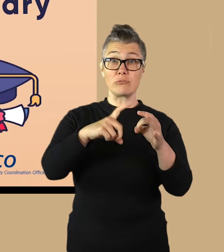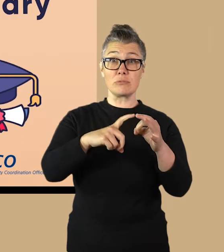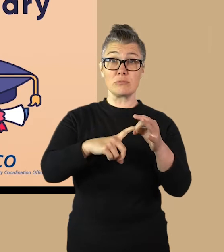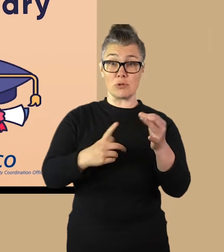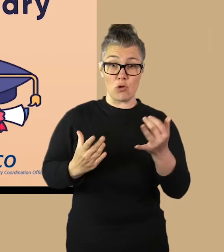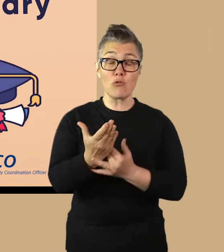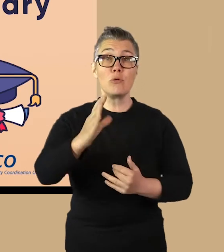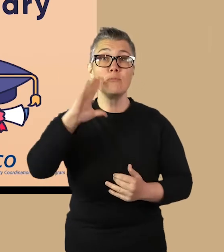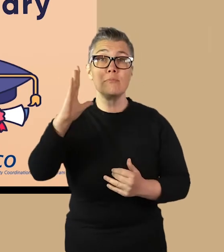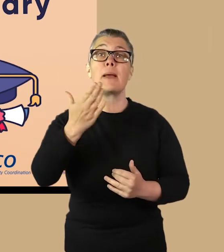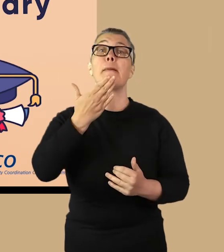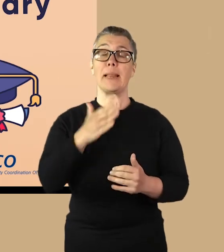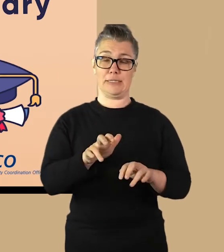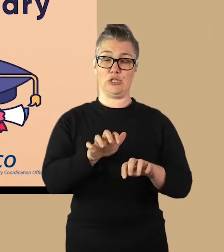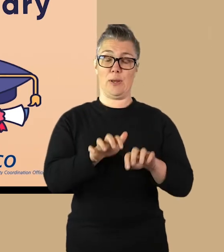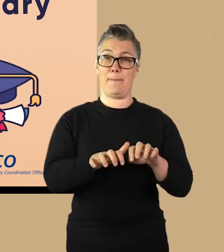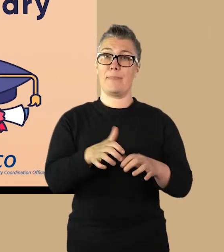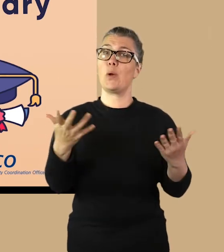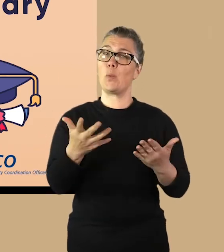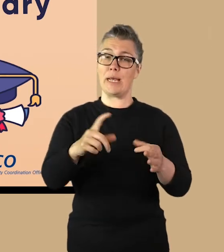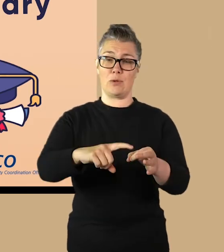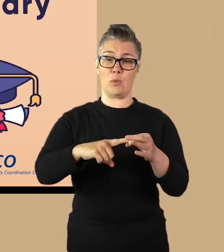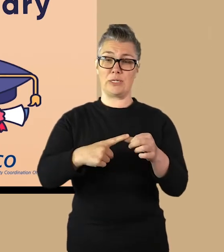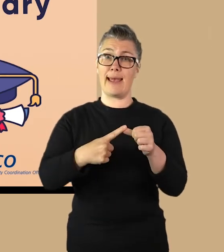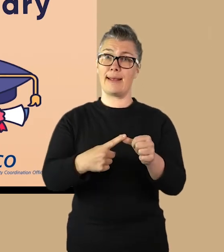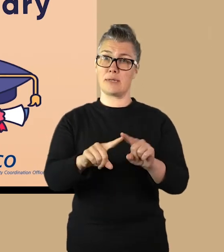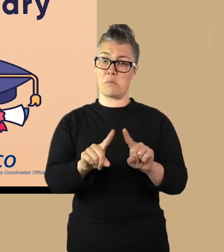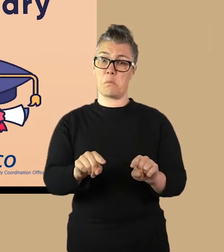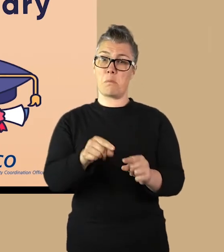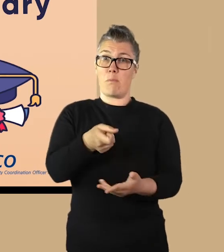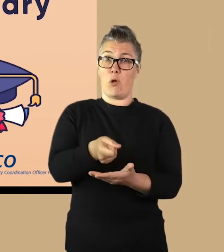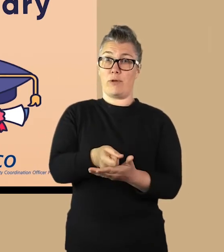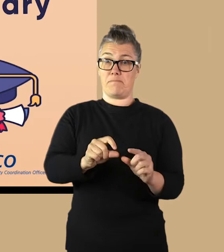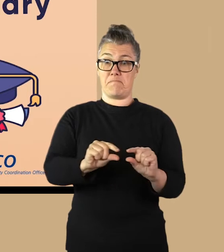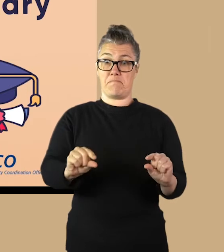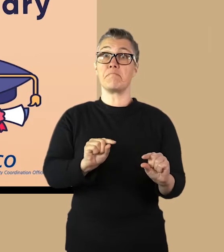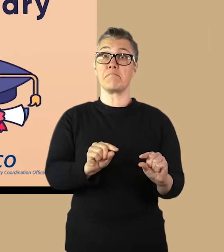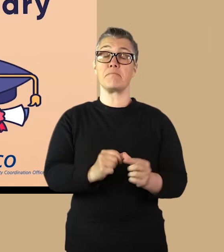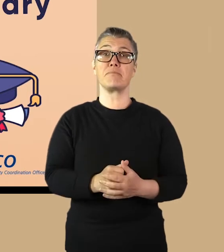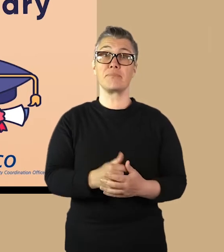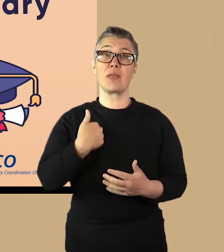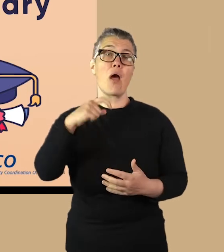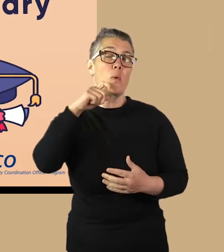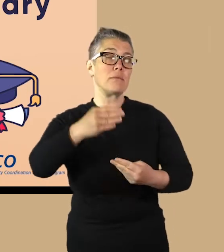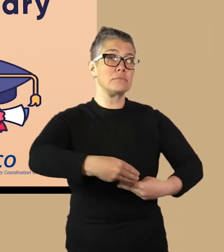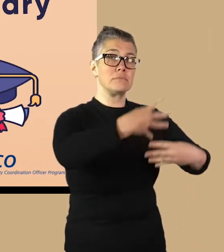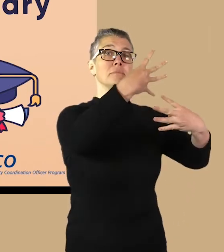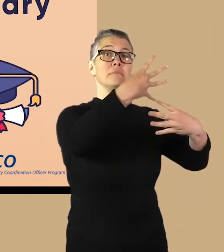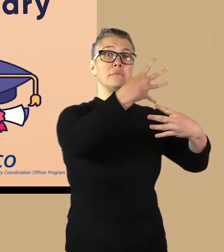attention. If you have any questions during the presentation, please type them into the Q&A box in your Zoom control